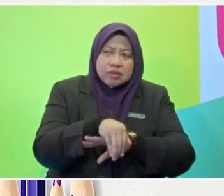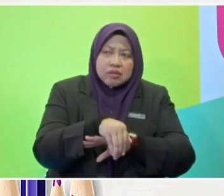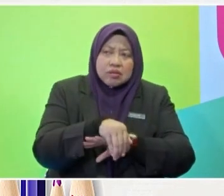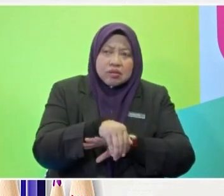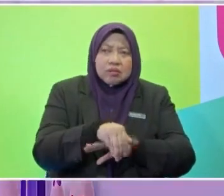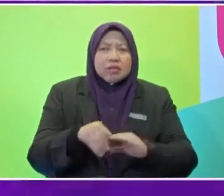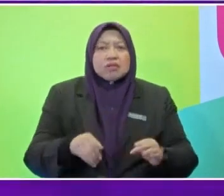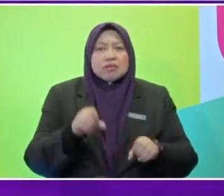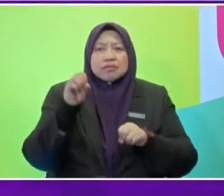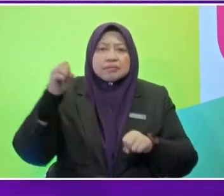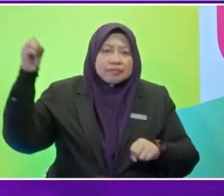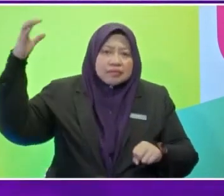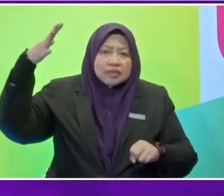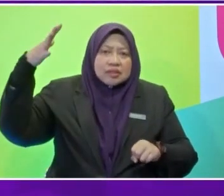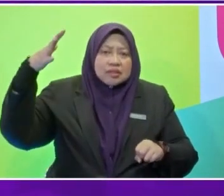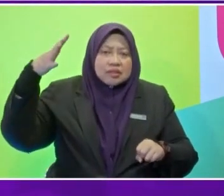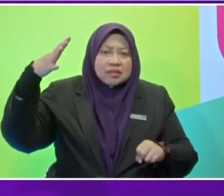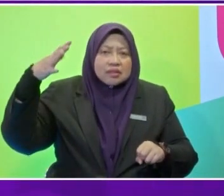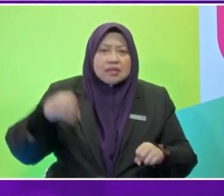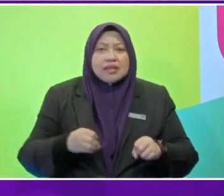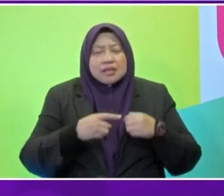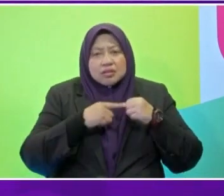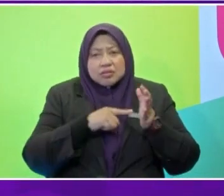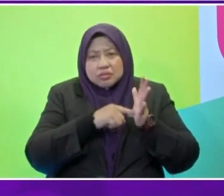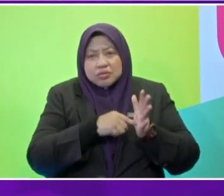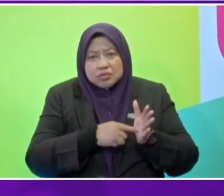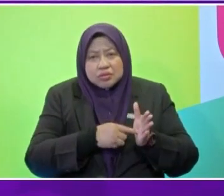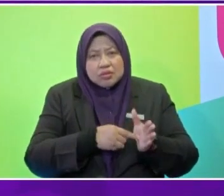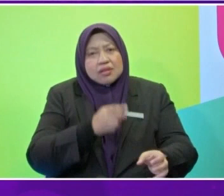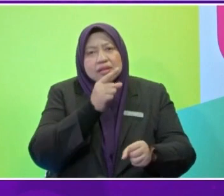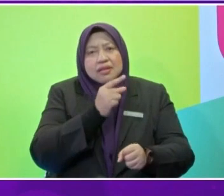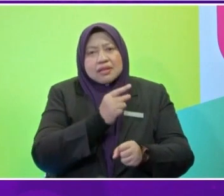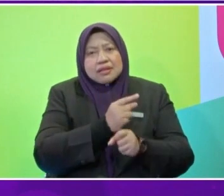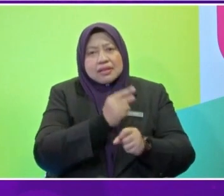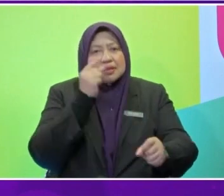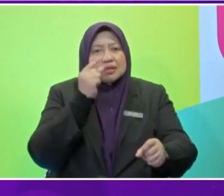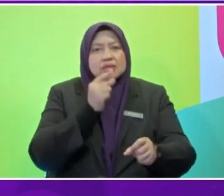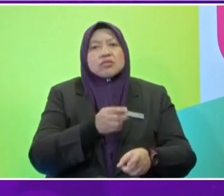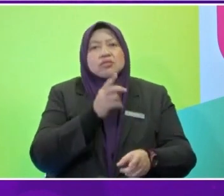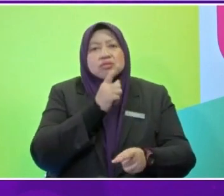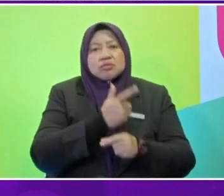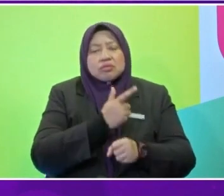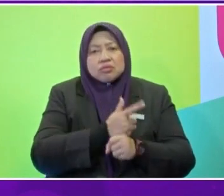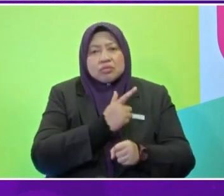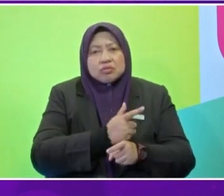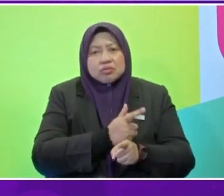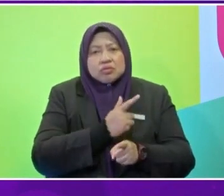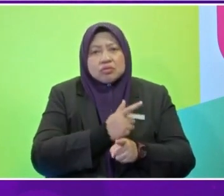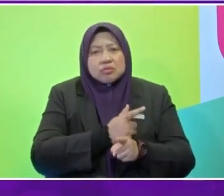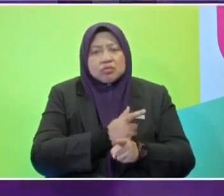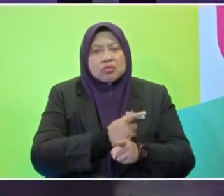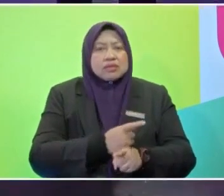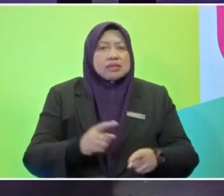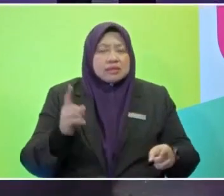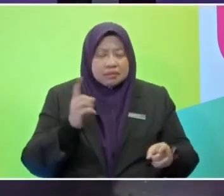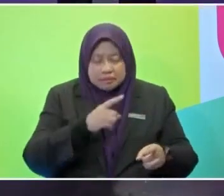car, the headlights. Yes. Is that an example? Yes, that is exactly correct. Because you need the headlights to see what's in front of